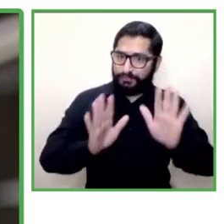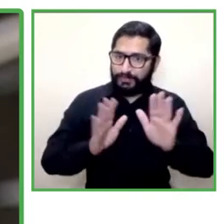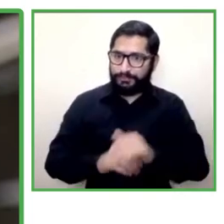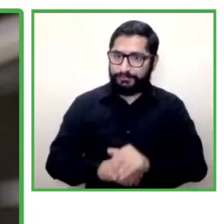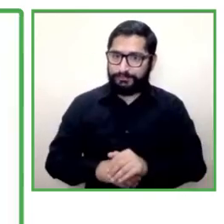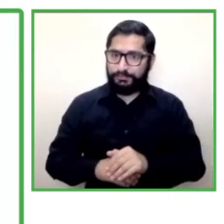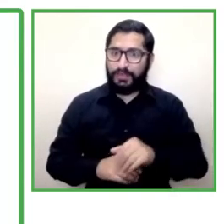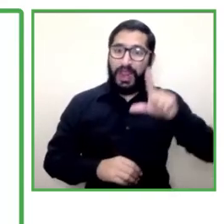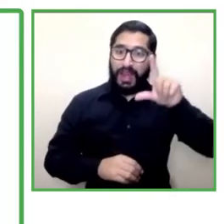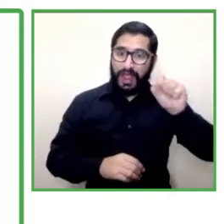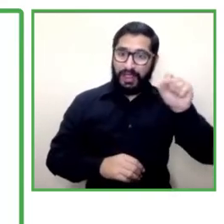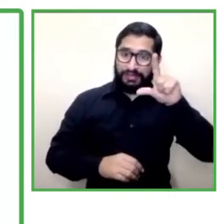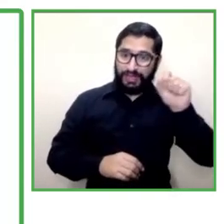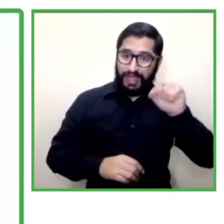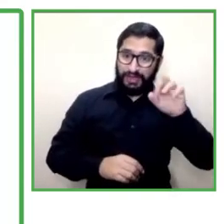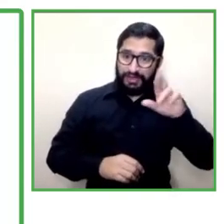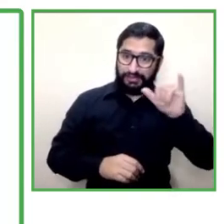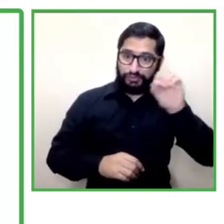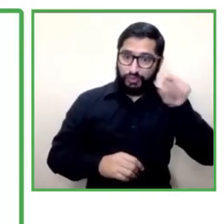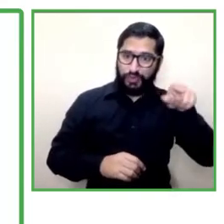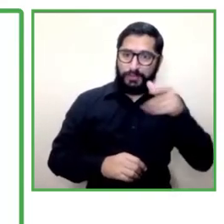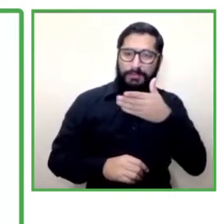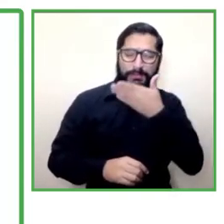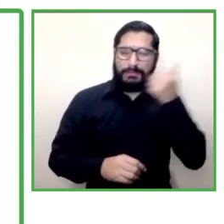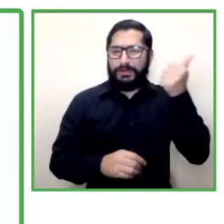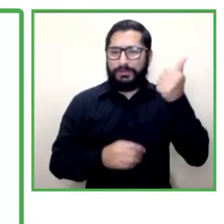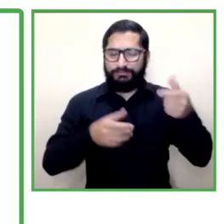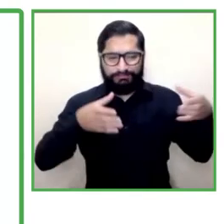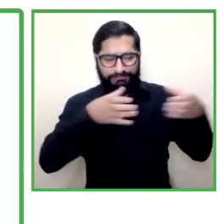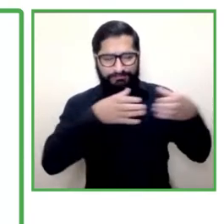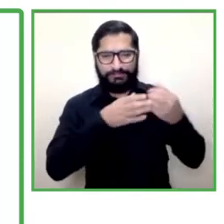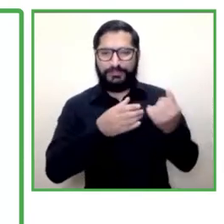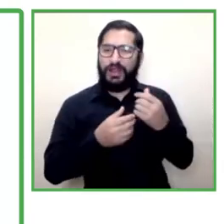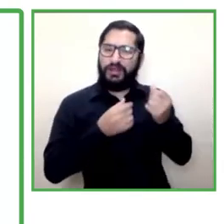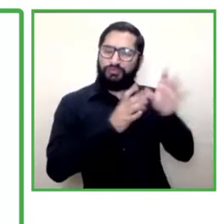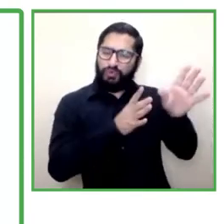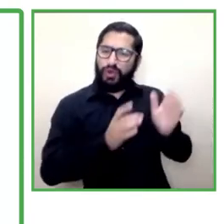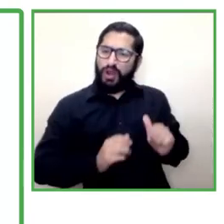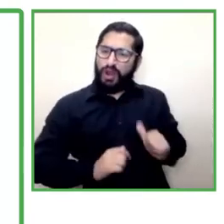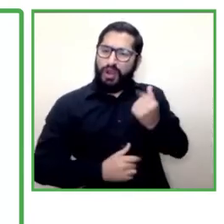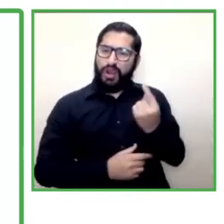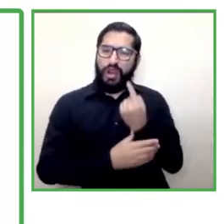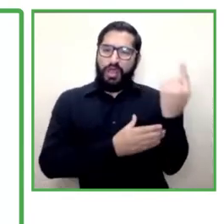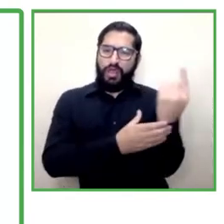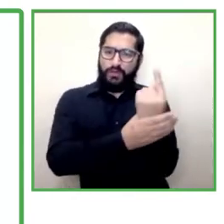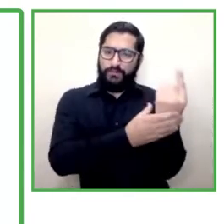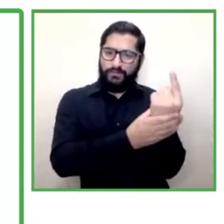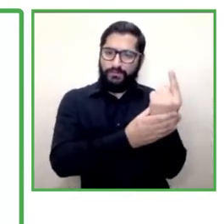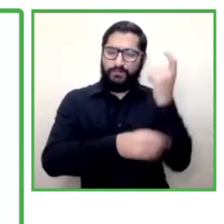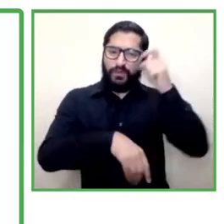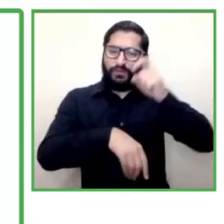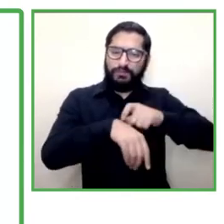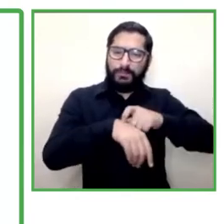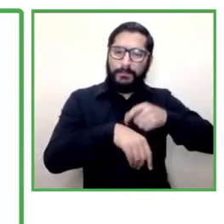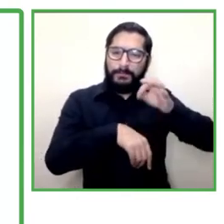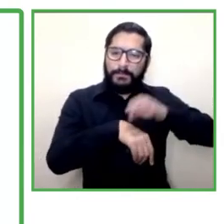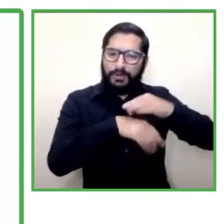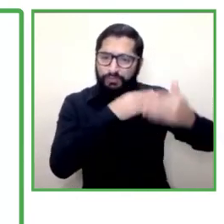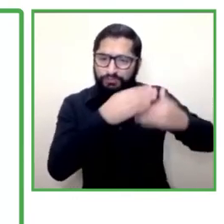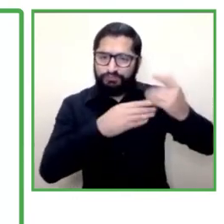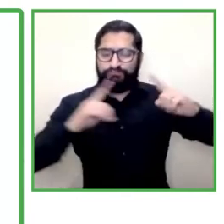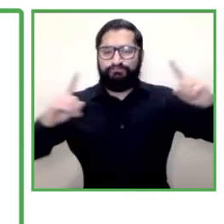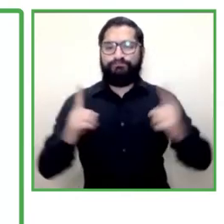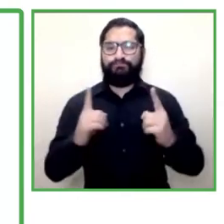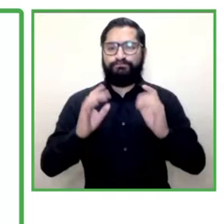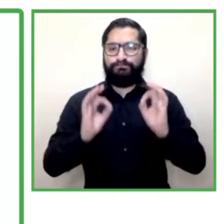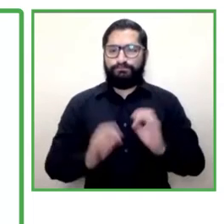then with Lazarillo, instead of taking him 2 hours, it took him half an hour. Now we'll introduce this technology.